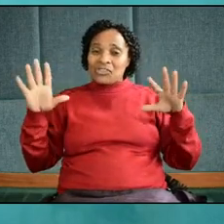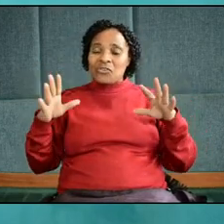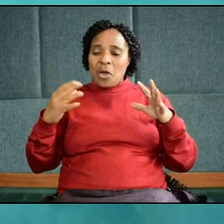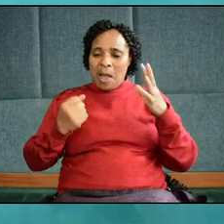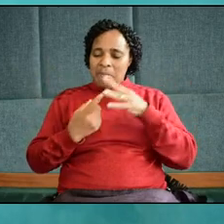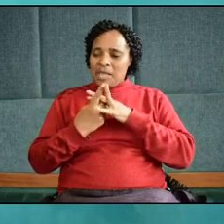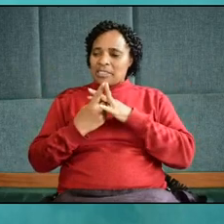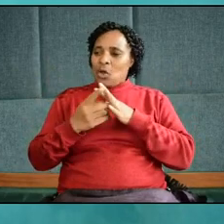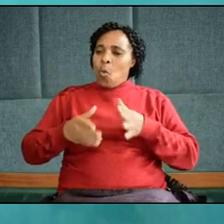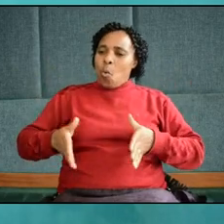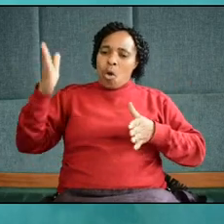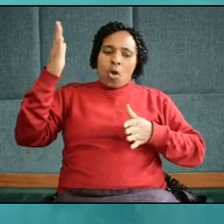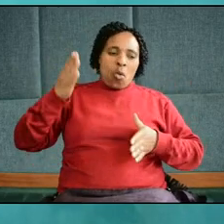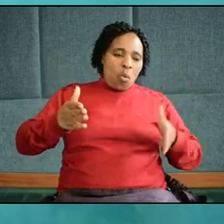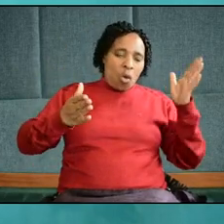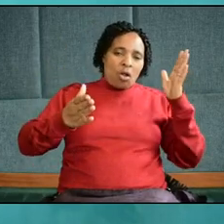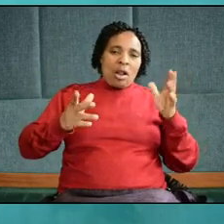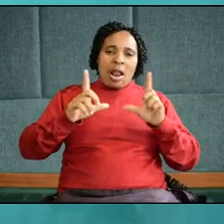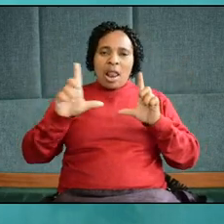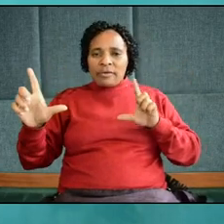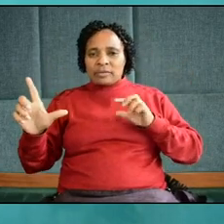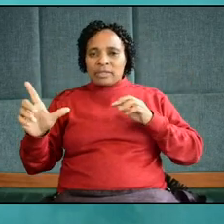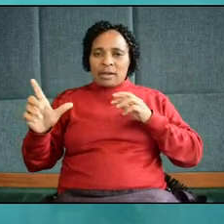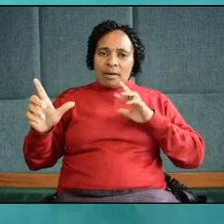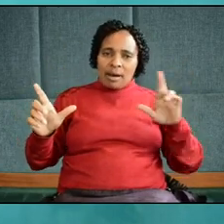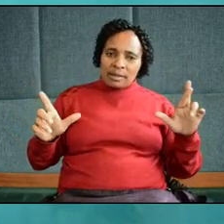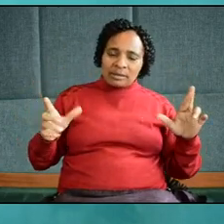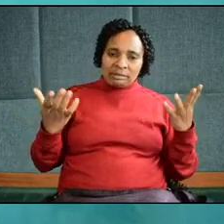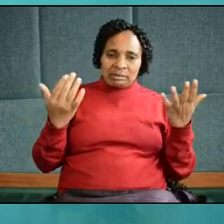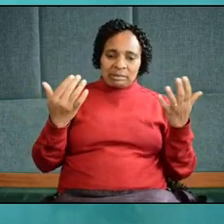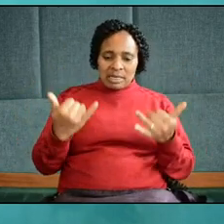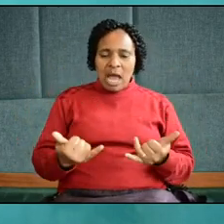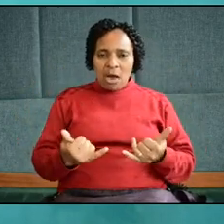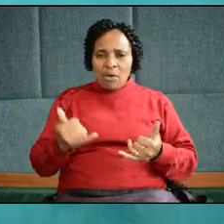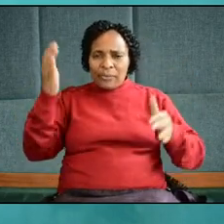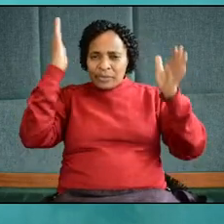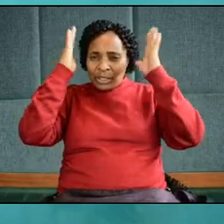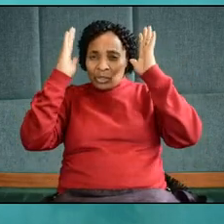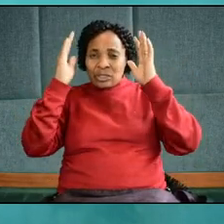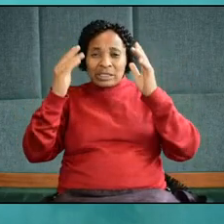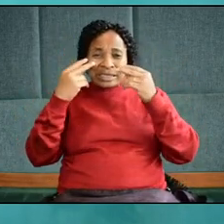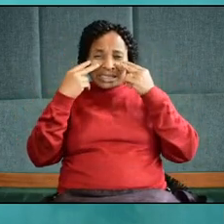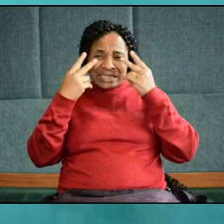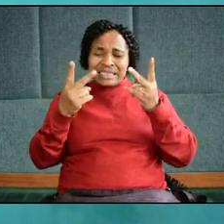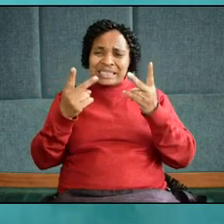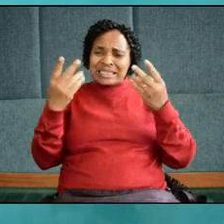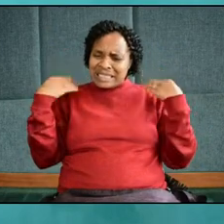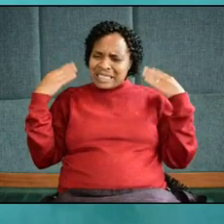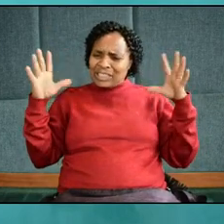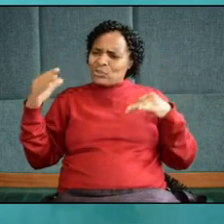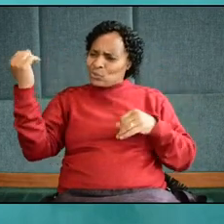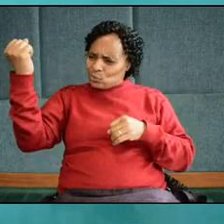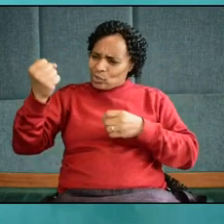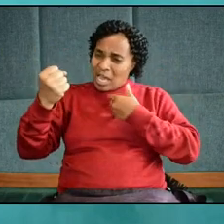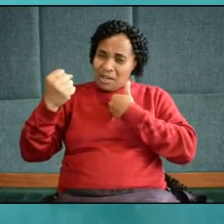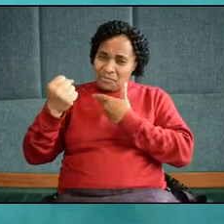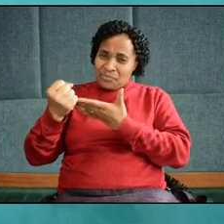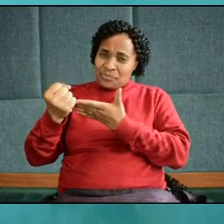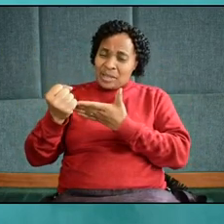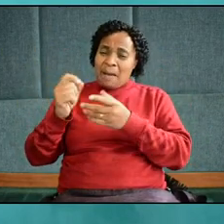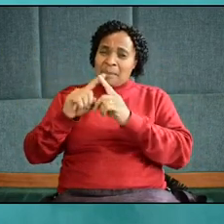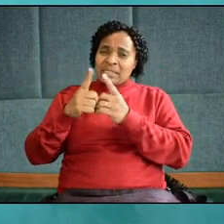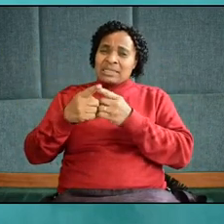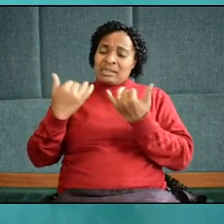the left and there is a wall to the right. Now, so what does the donkey do? The donkey sees an angel with a sword, and of course the donkey